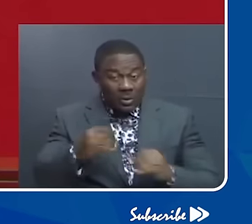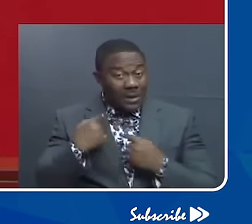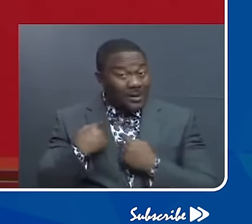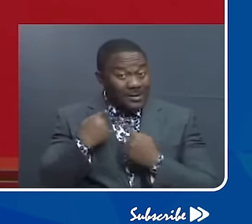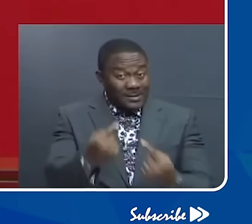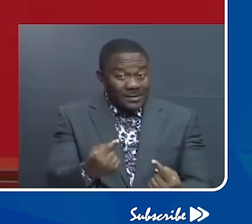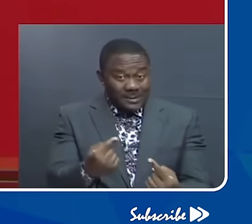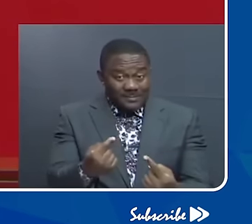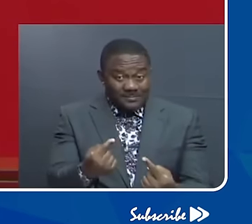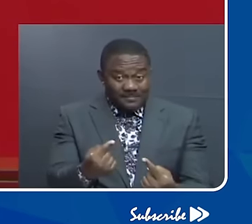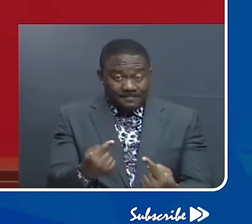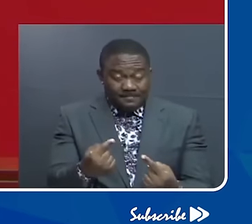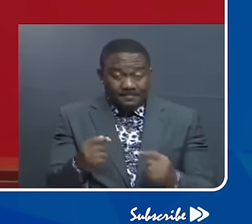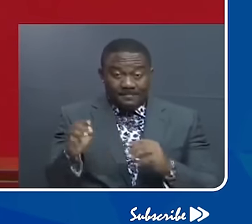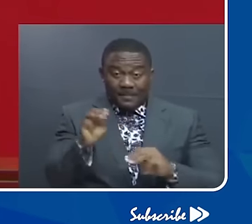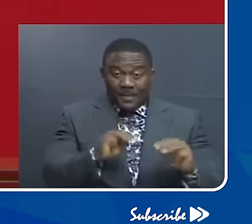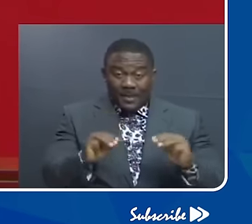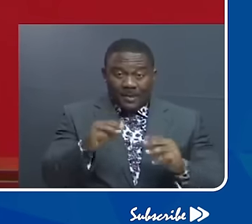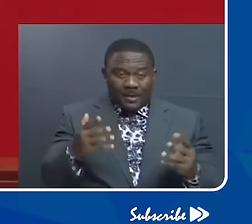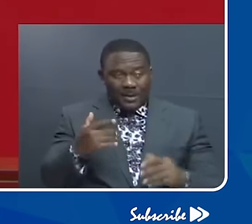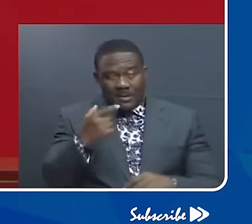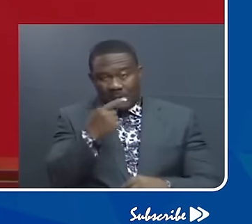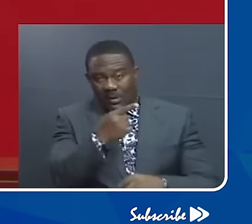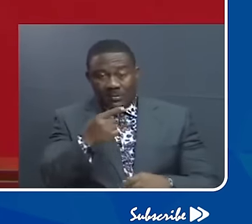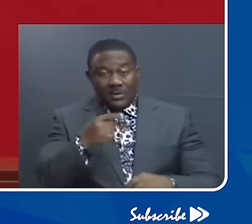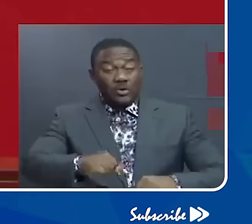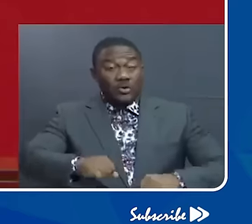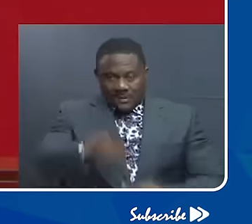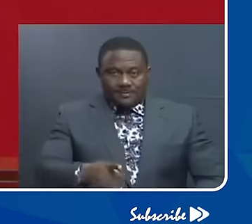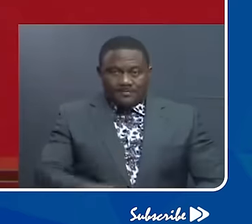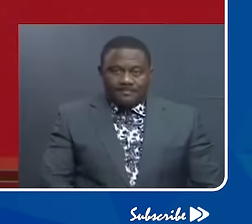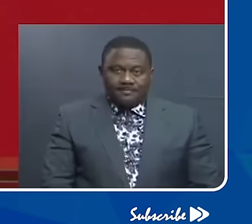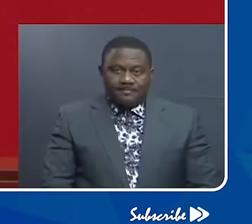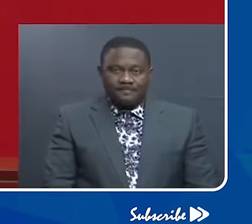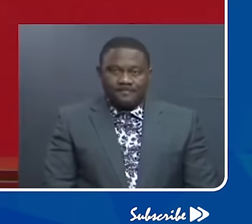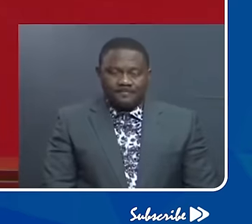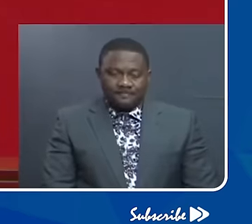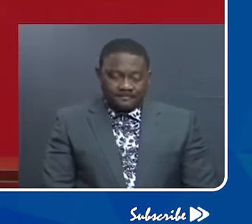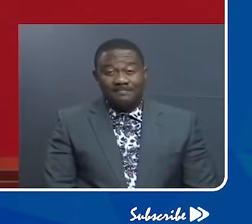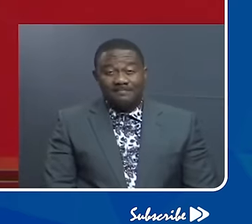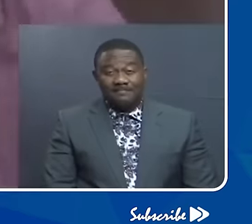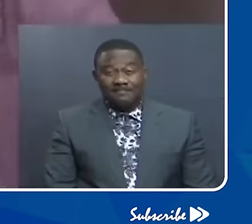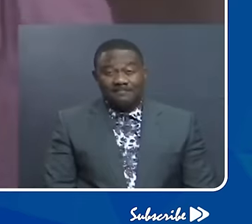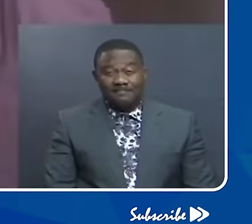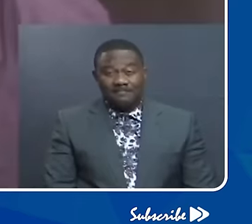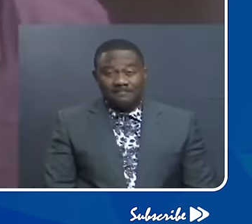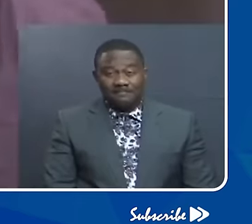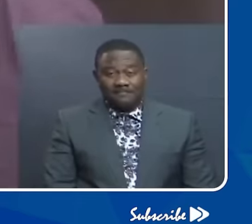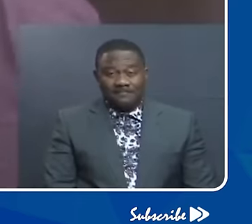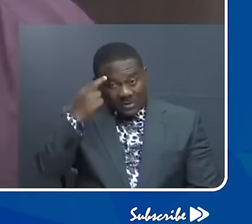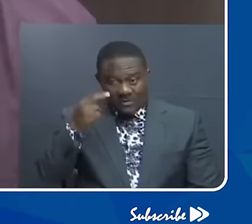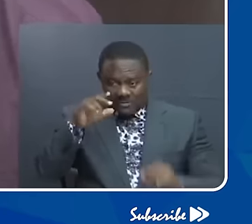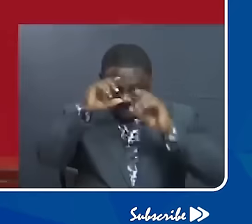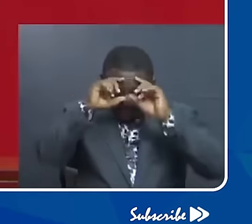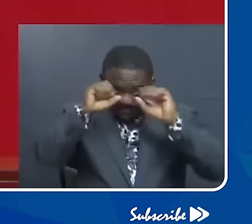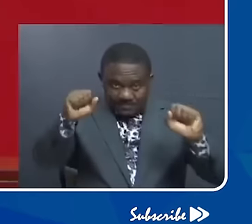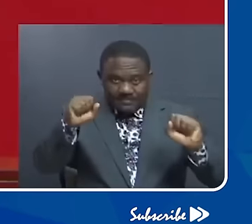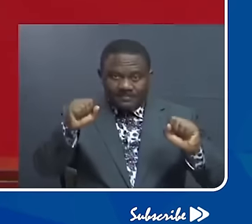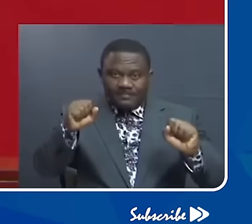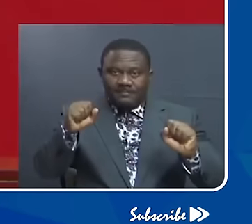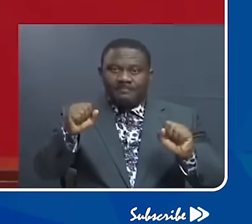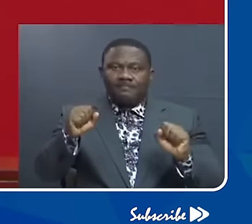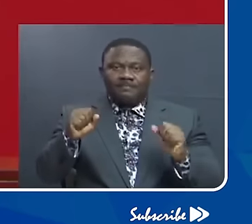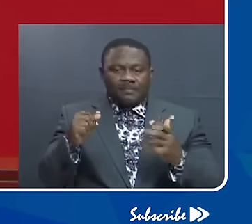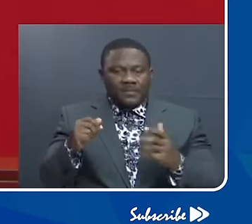until matters raised by the suit are determined by the Supreme Court. As a result, the President, via